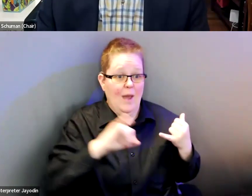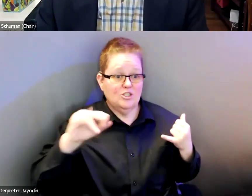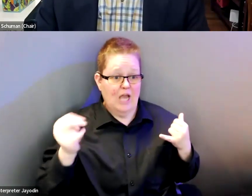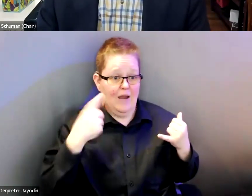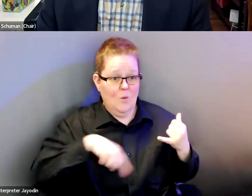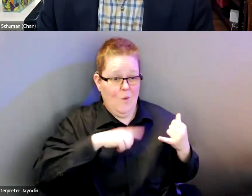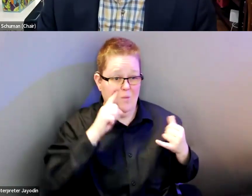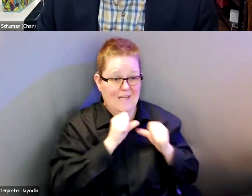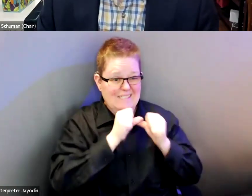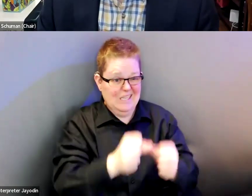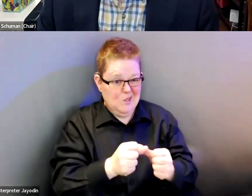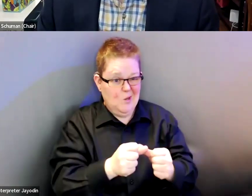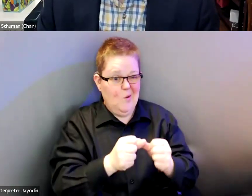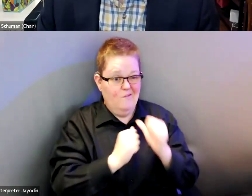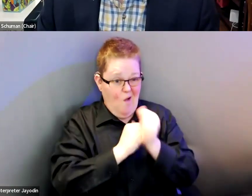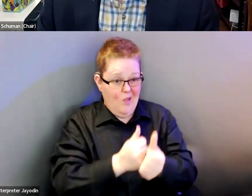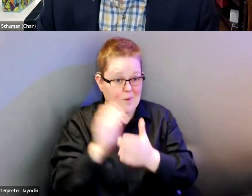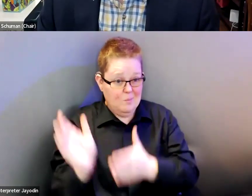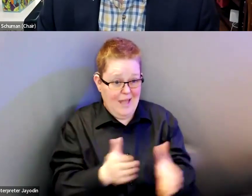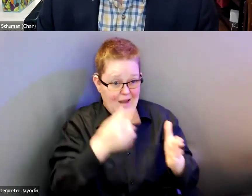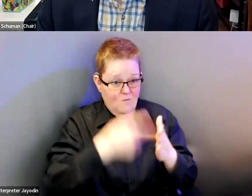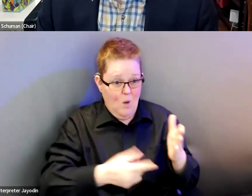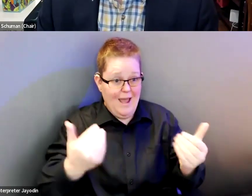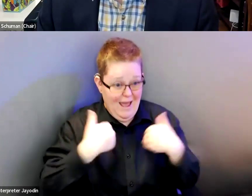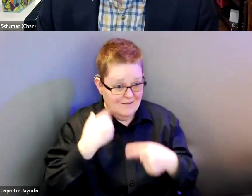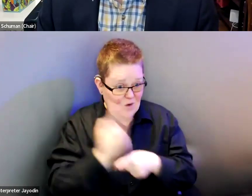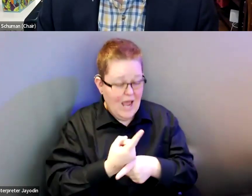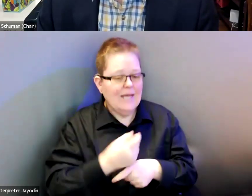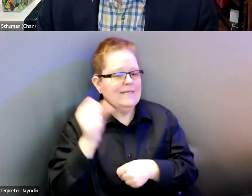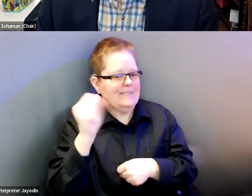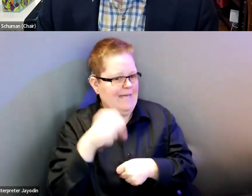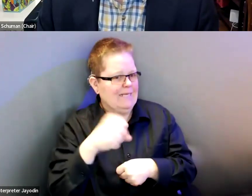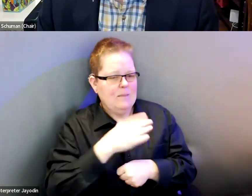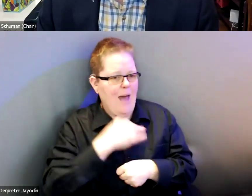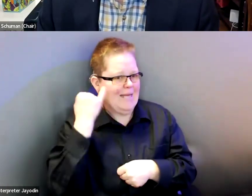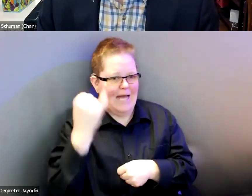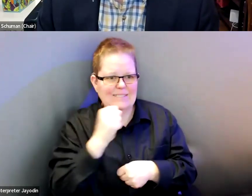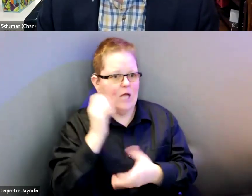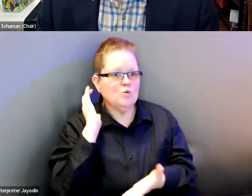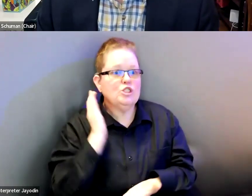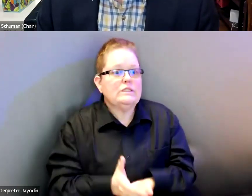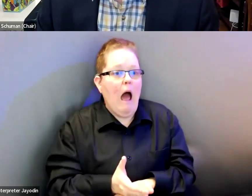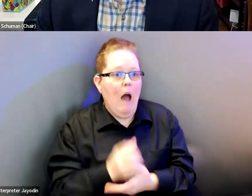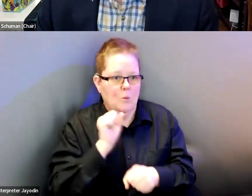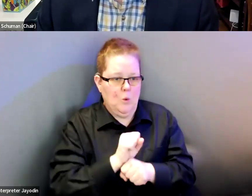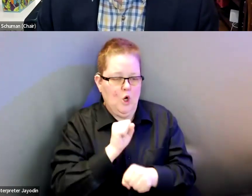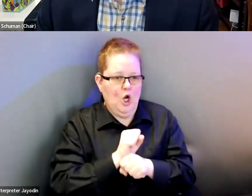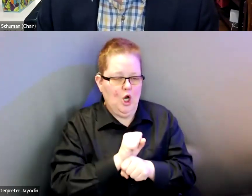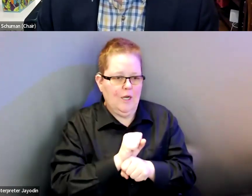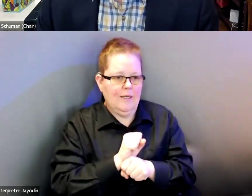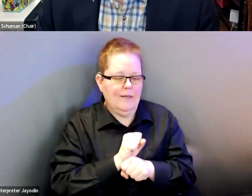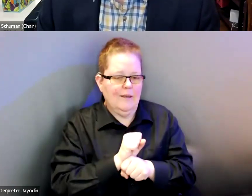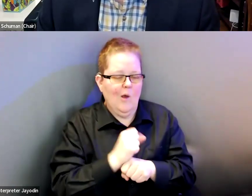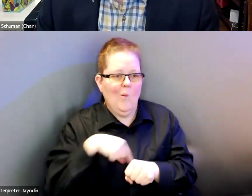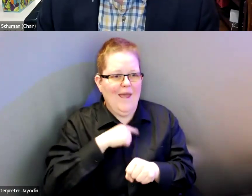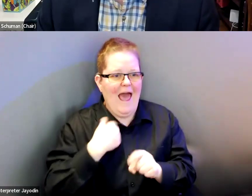what we have? Okay. Yes. Yeah. So my idea was not to stop our work. It's that we've got 9 months worth